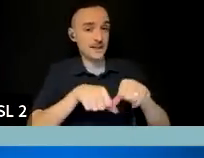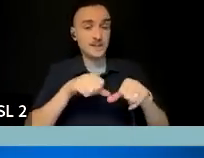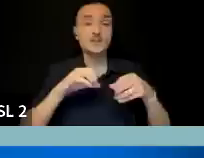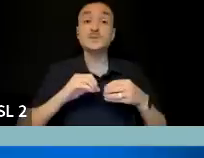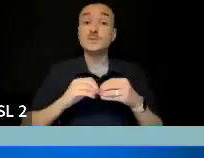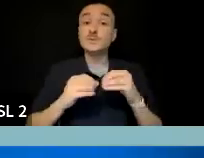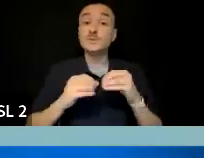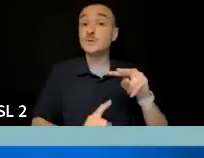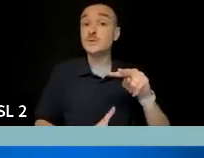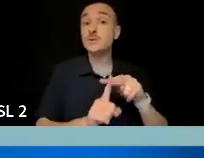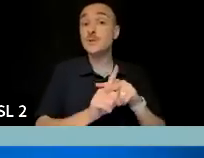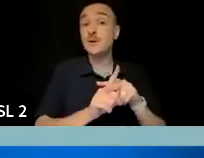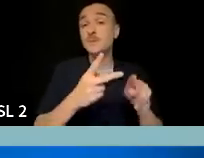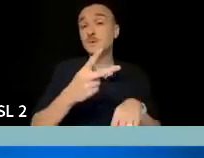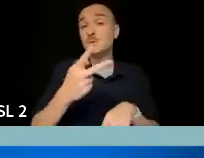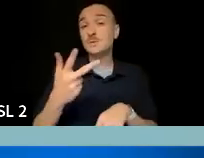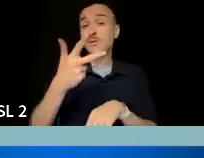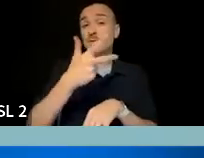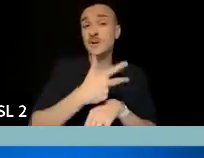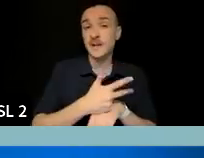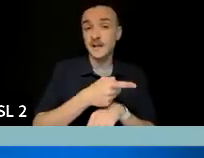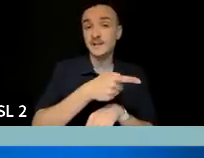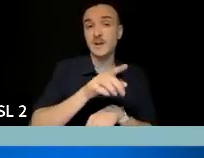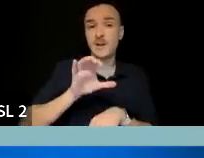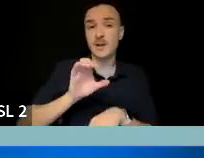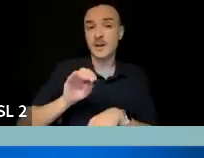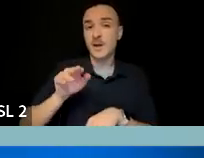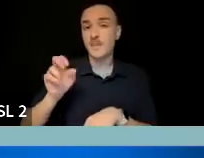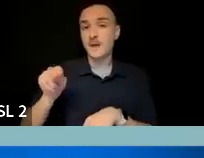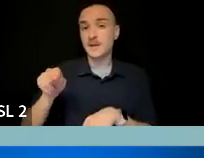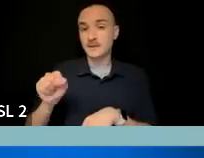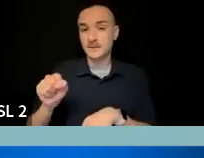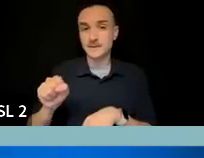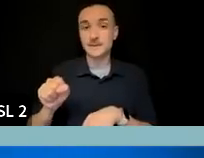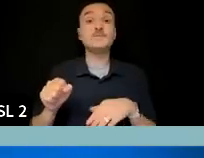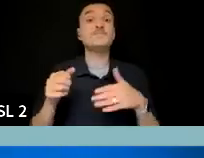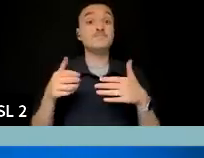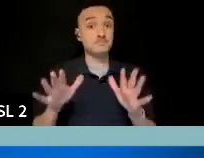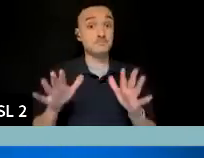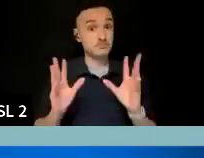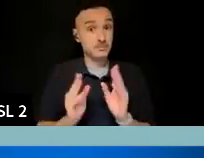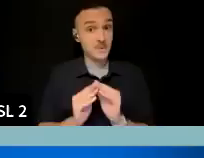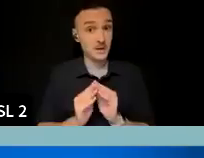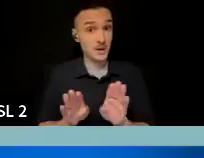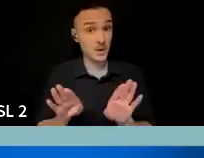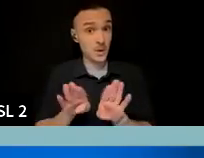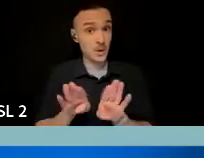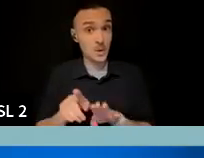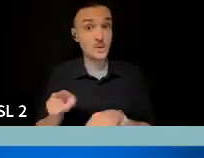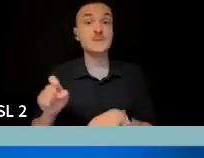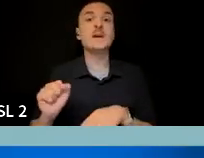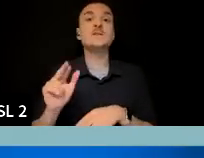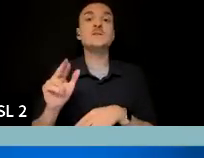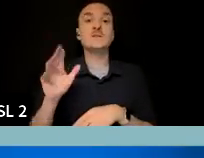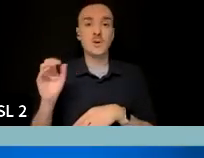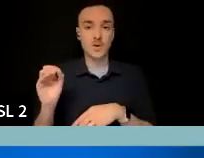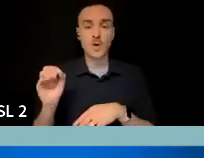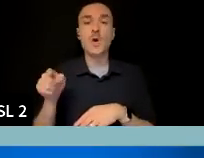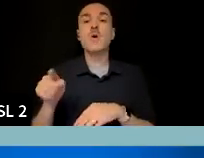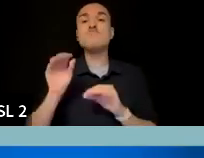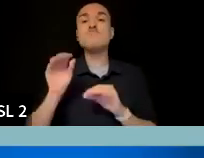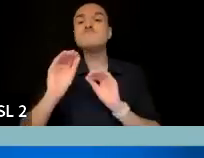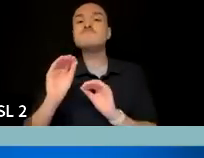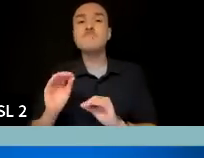ERA Commons. Now, after the meeting, the SRO prepares a summary statement, which is a document outlining the